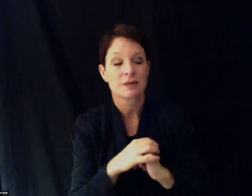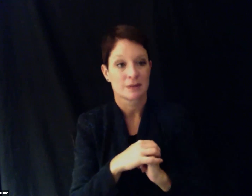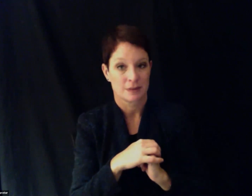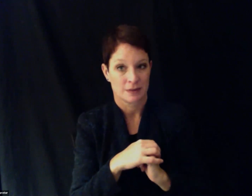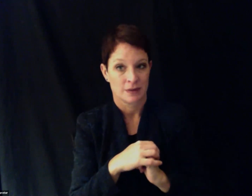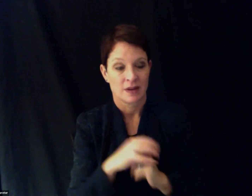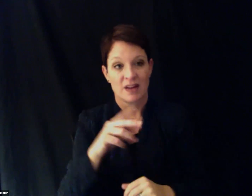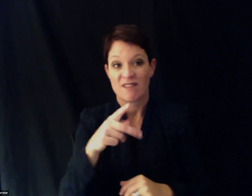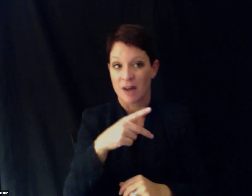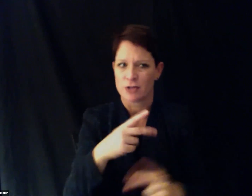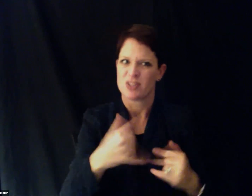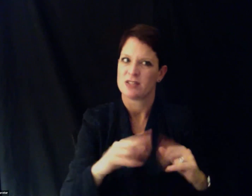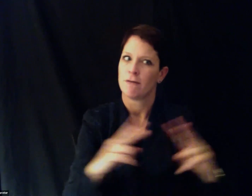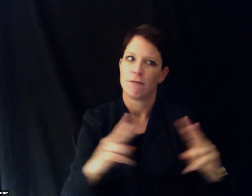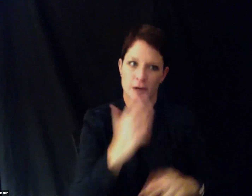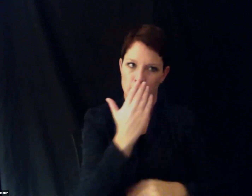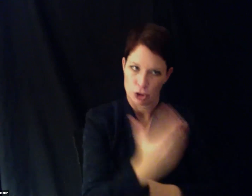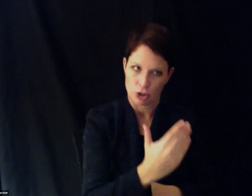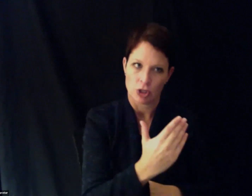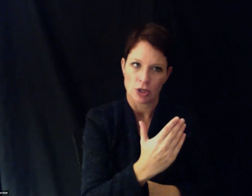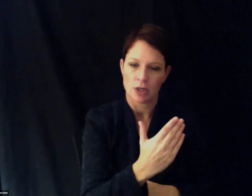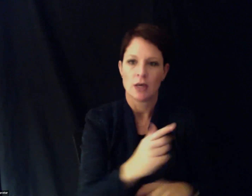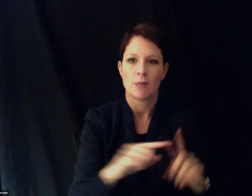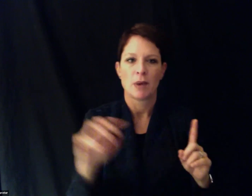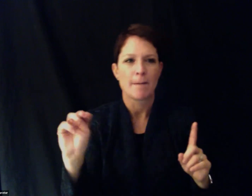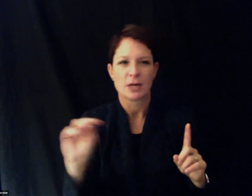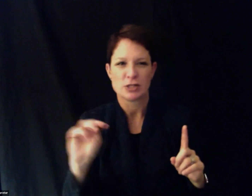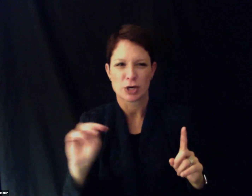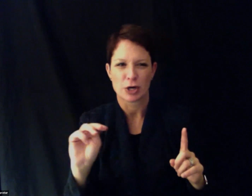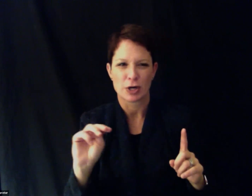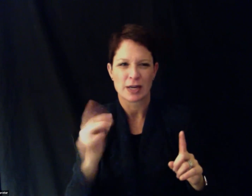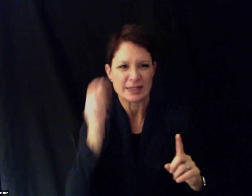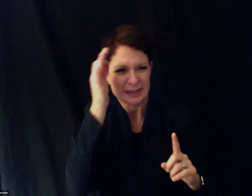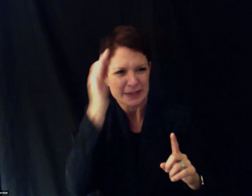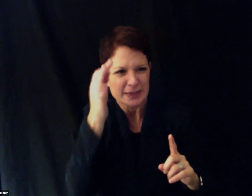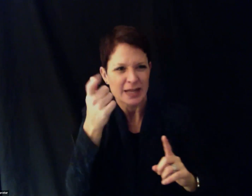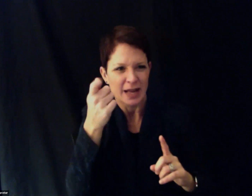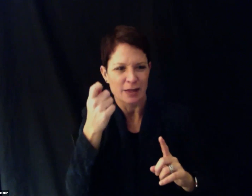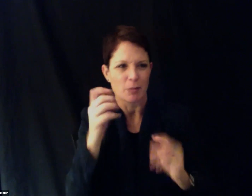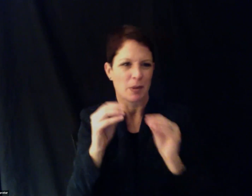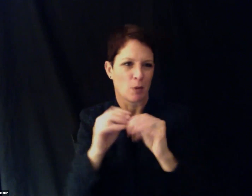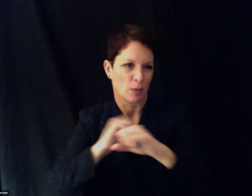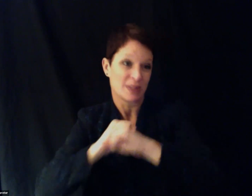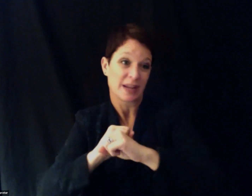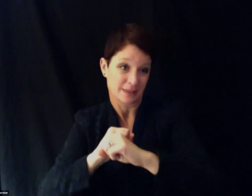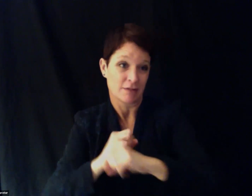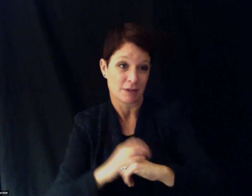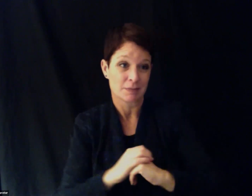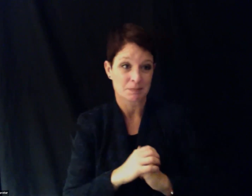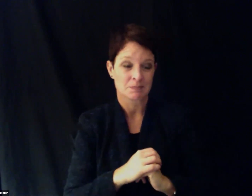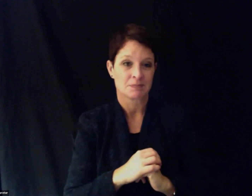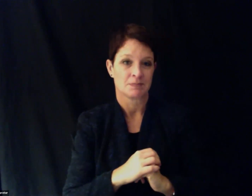The Pfizer is still very good, but the Moderna does seem to be a bit more protective at this point.